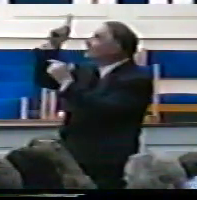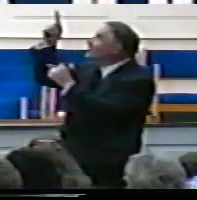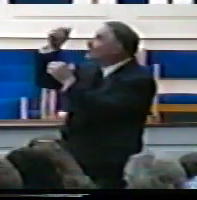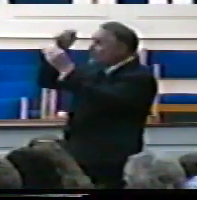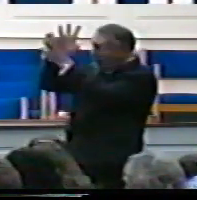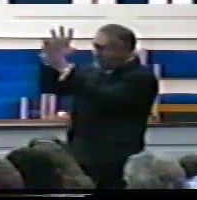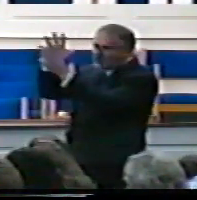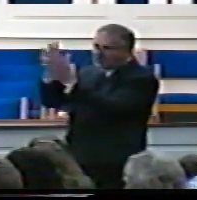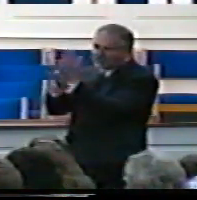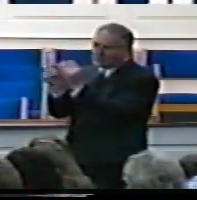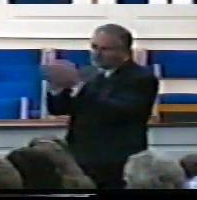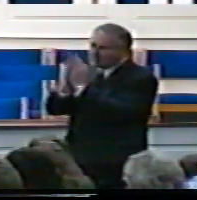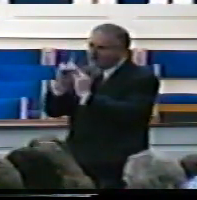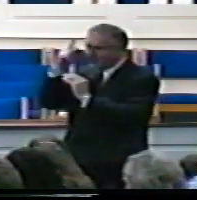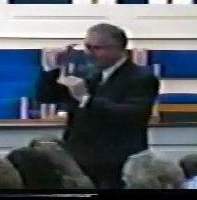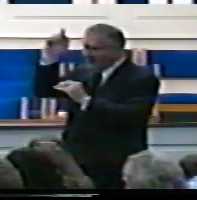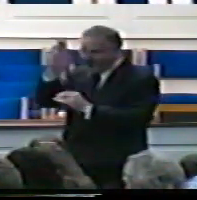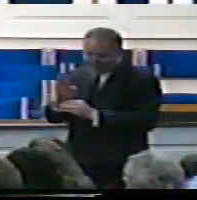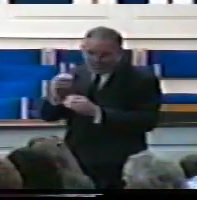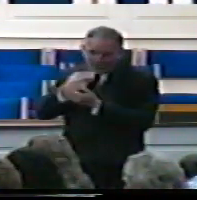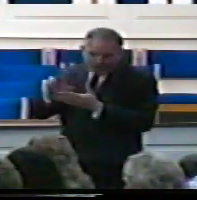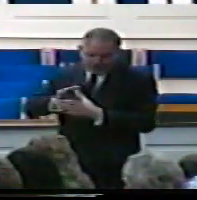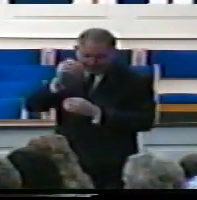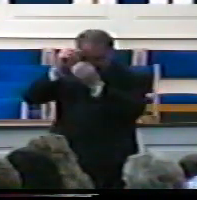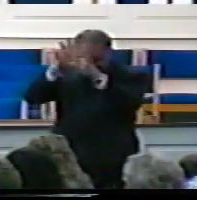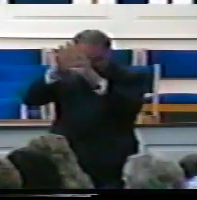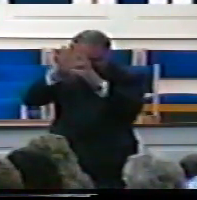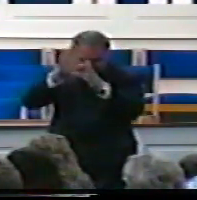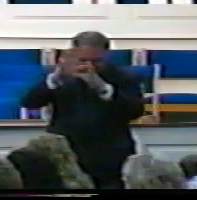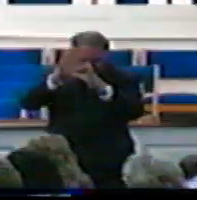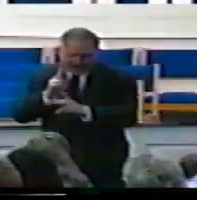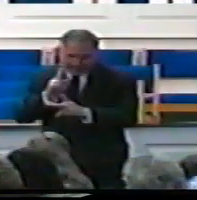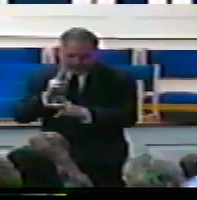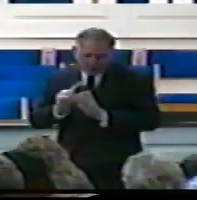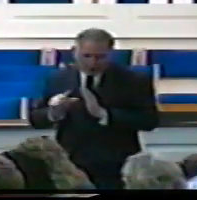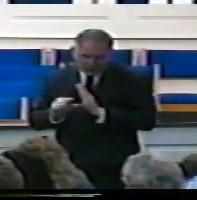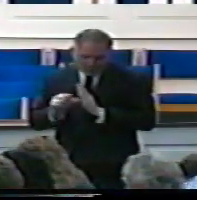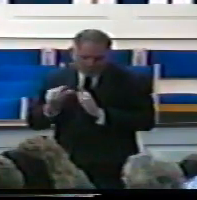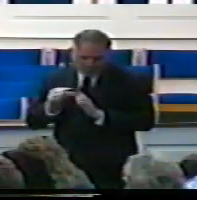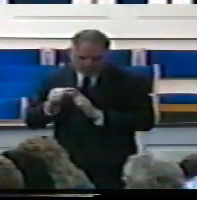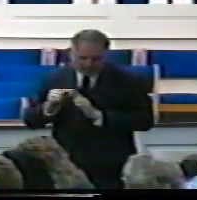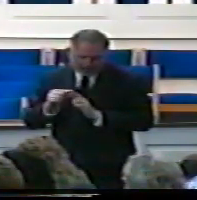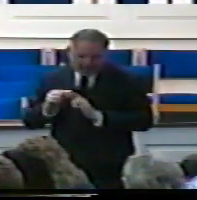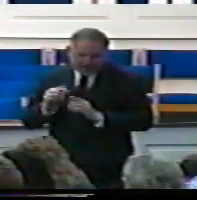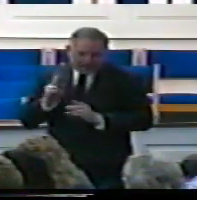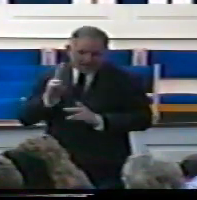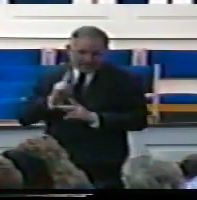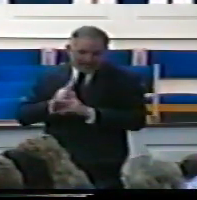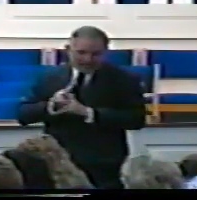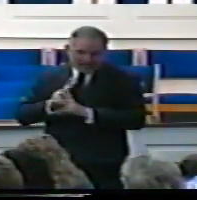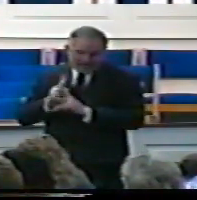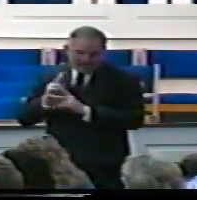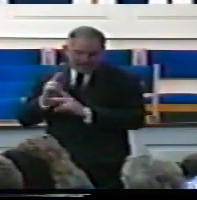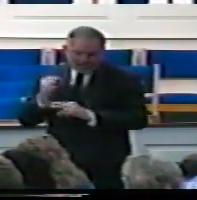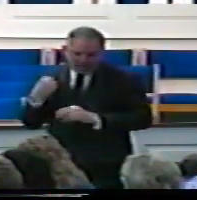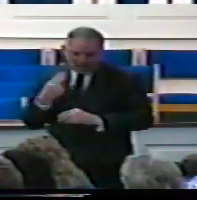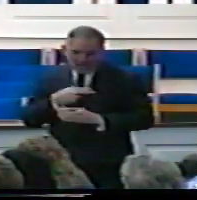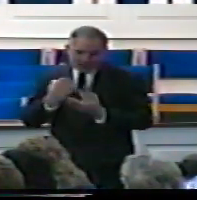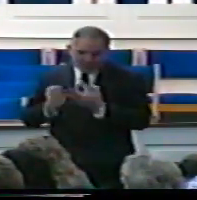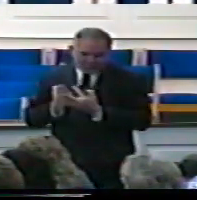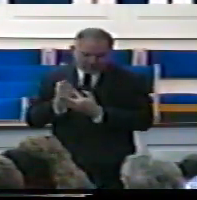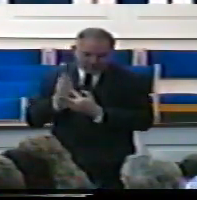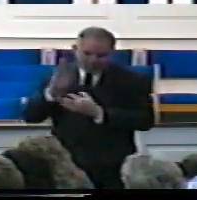Father, come in the next word, safety. I want you to, through thy